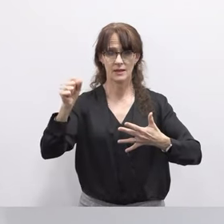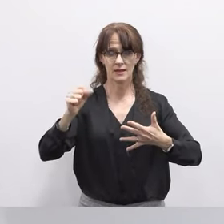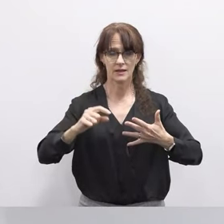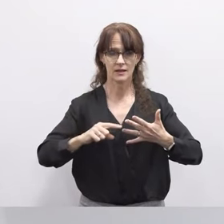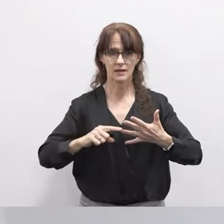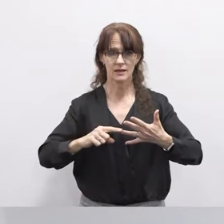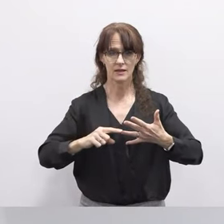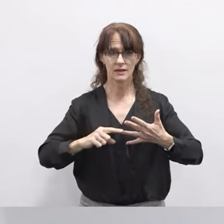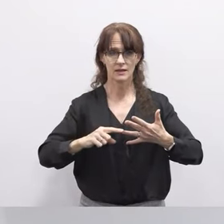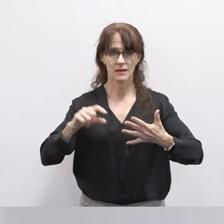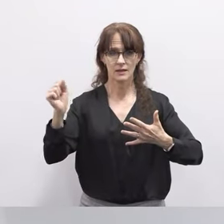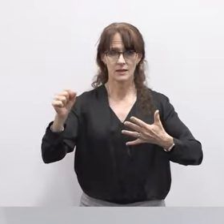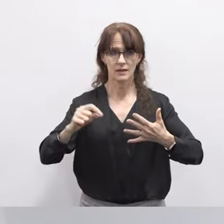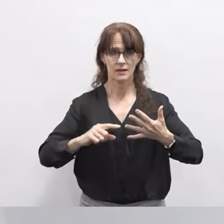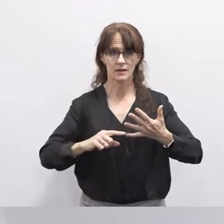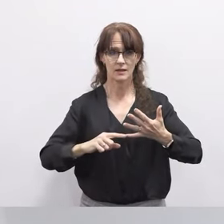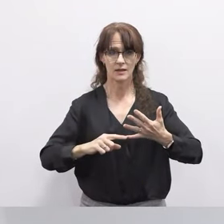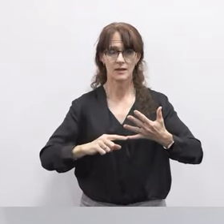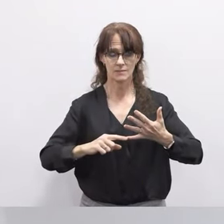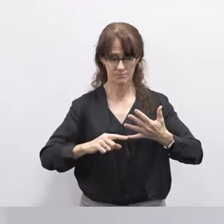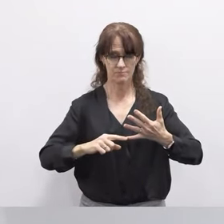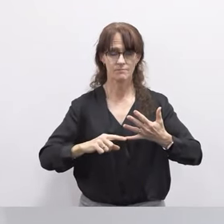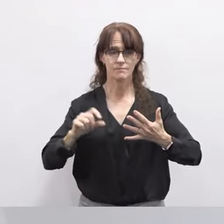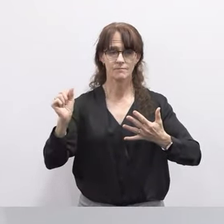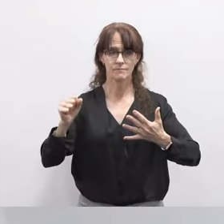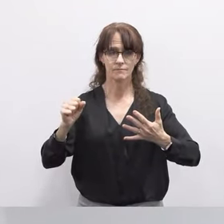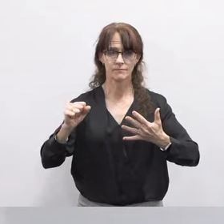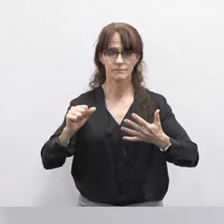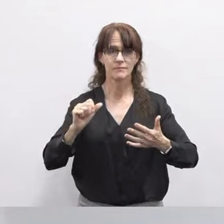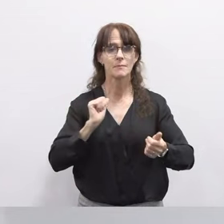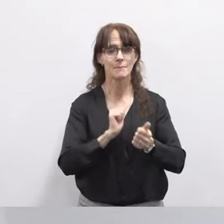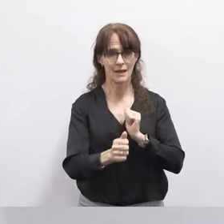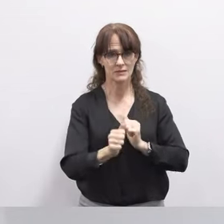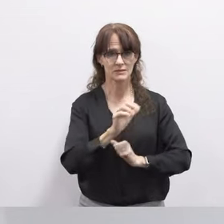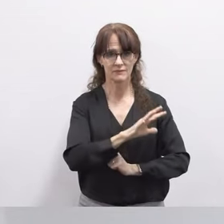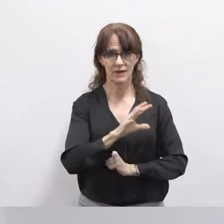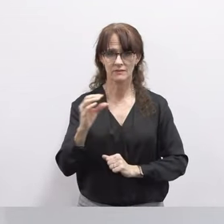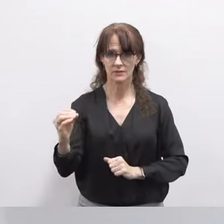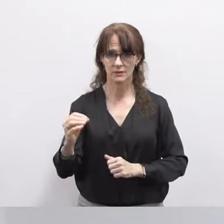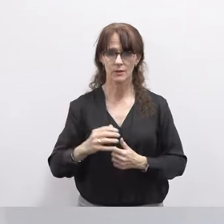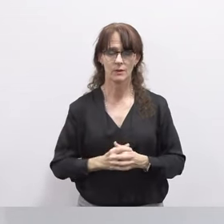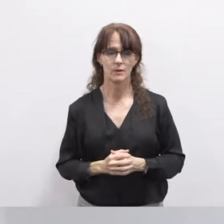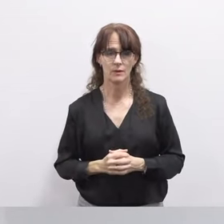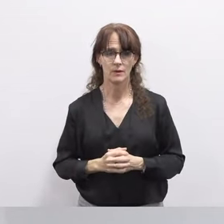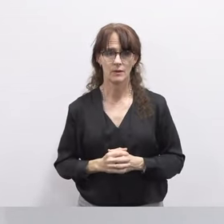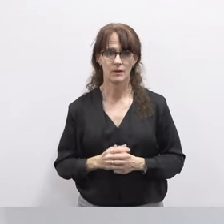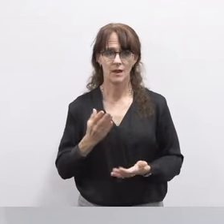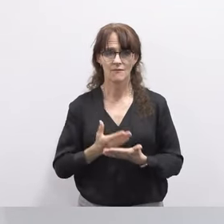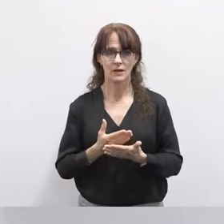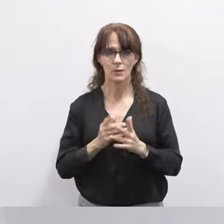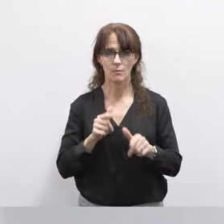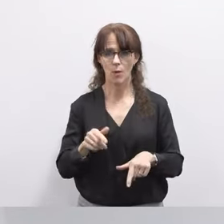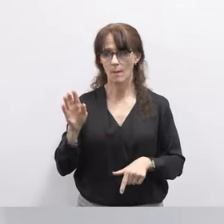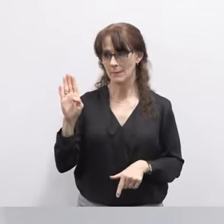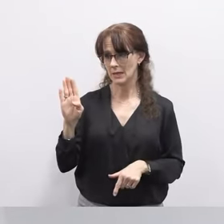Aye. Mr. Otto? Aye. And I also vote aye, so that passes 5-0. Finance